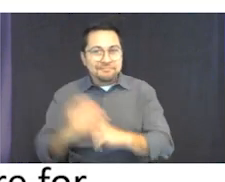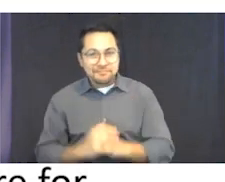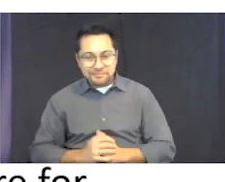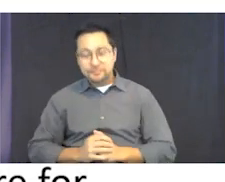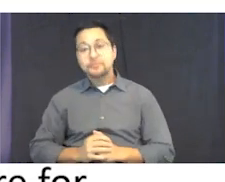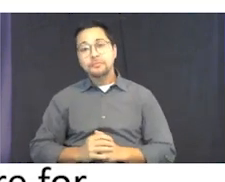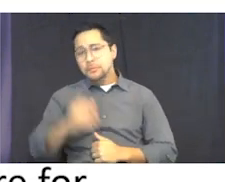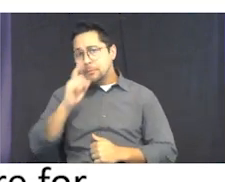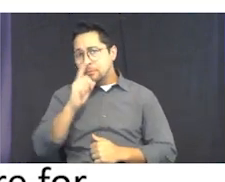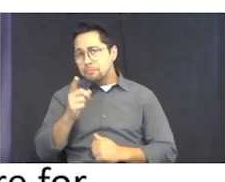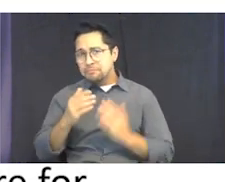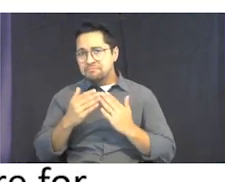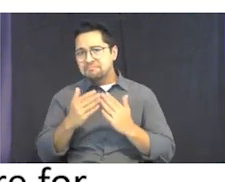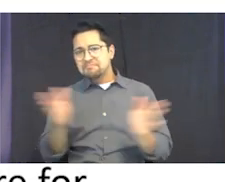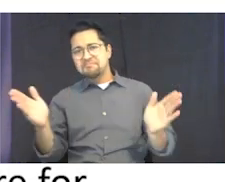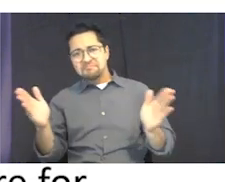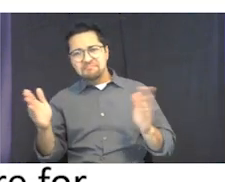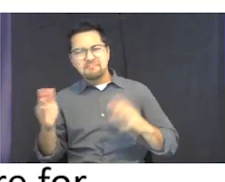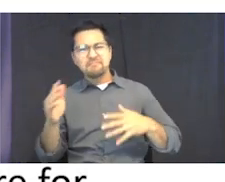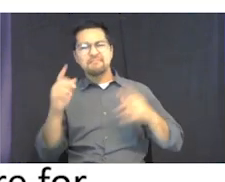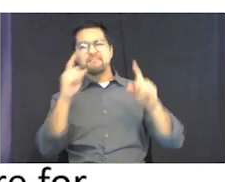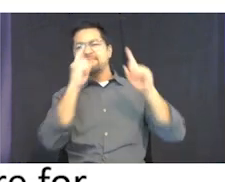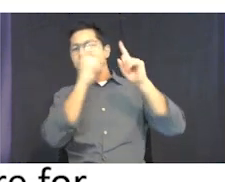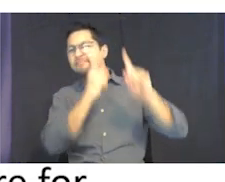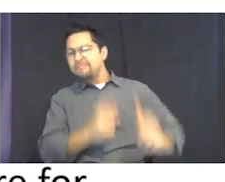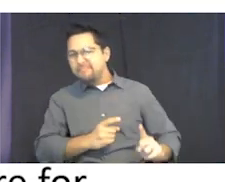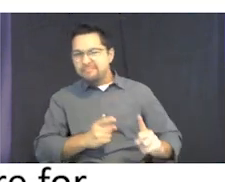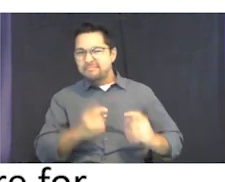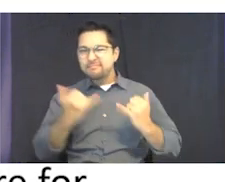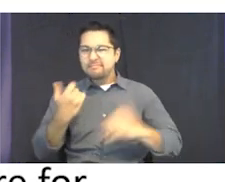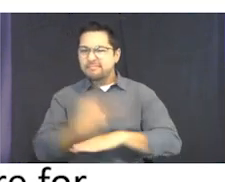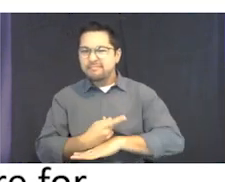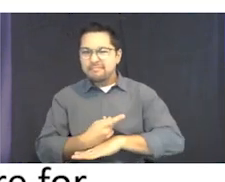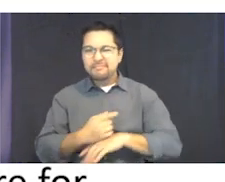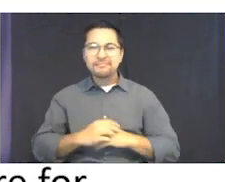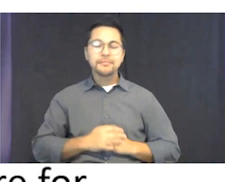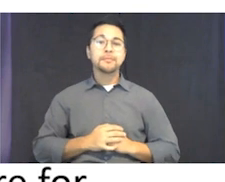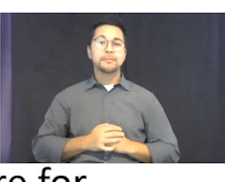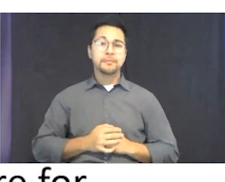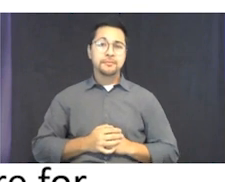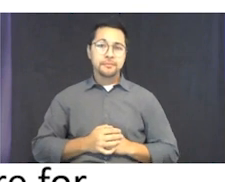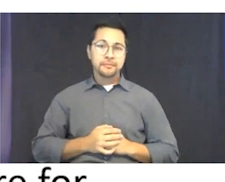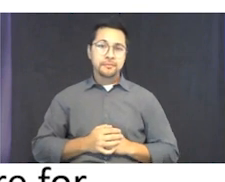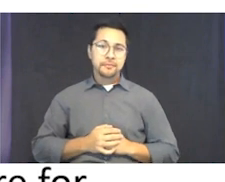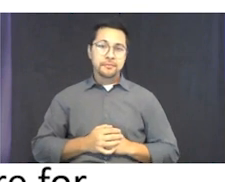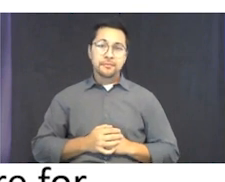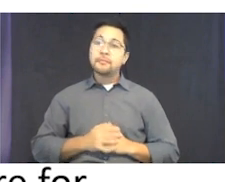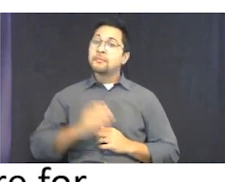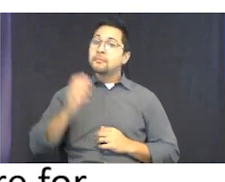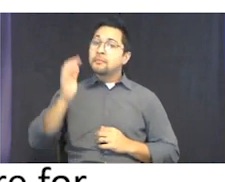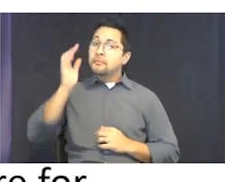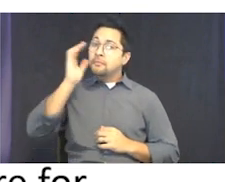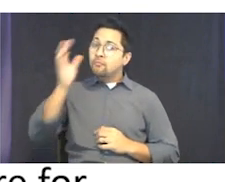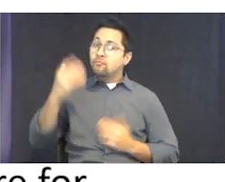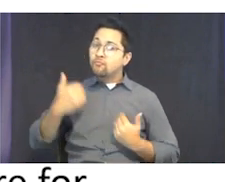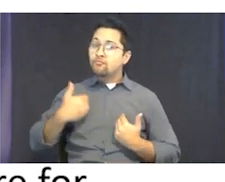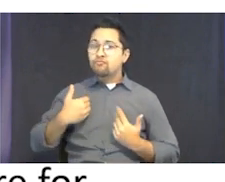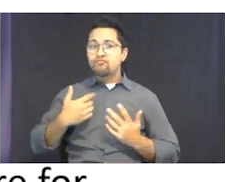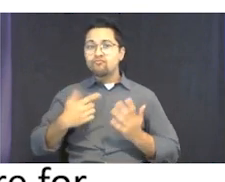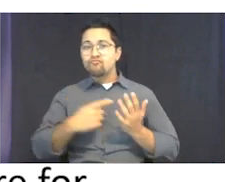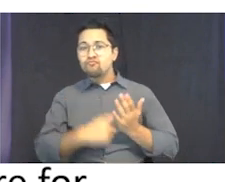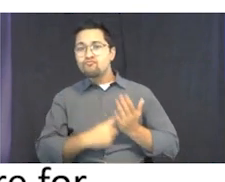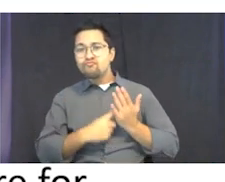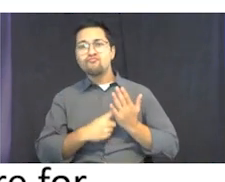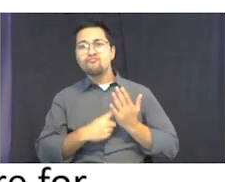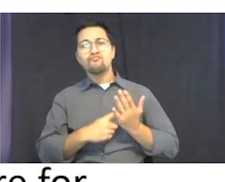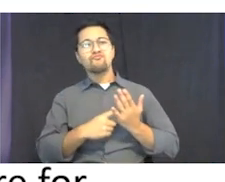So just a general outline, if you will, of what we're going to cover. We're going to conduct an overview